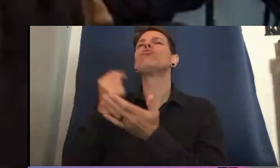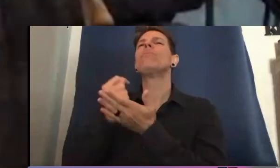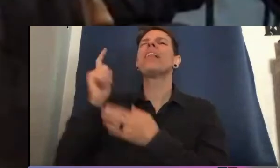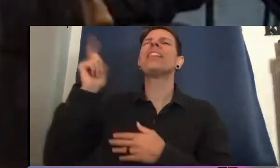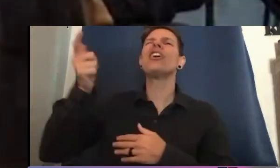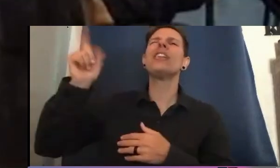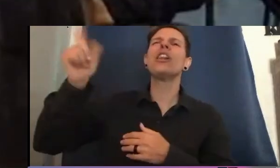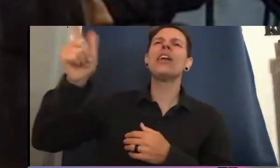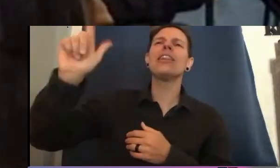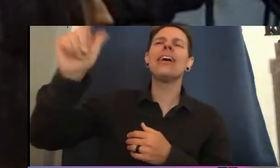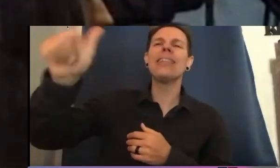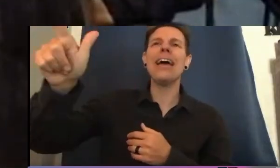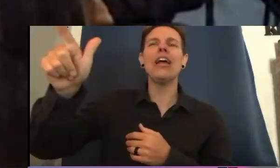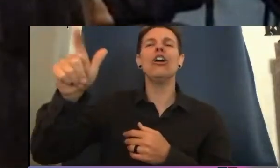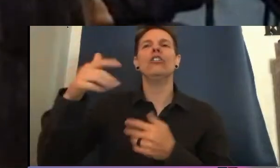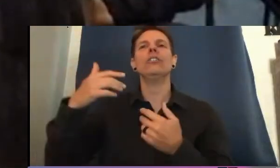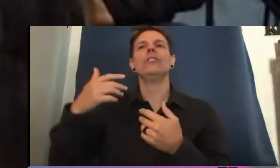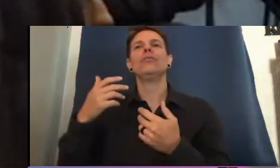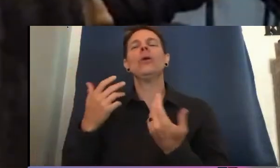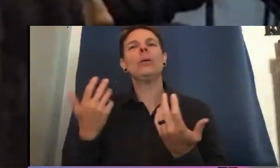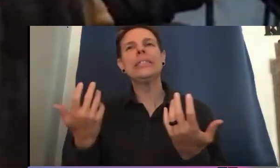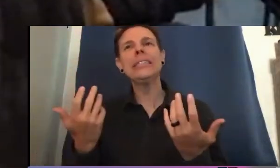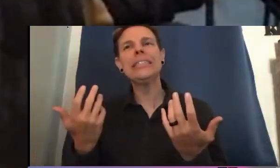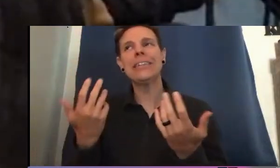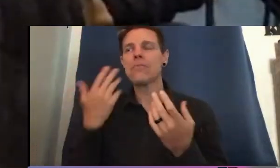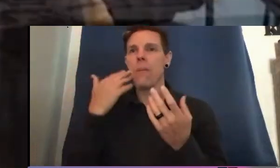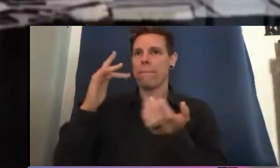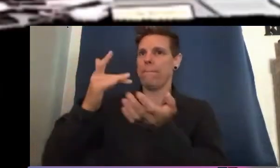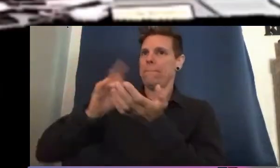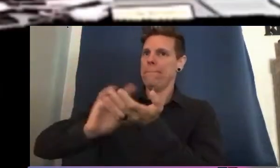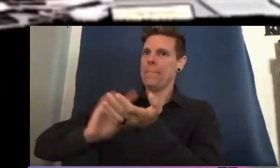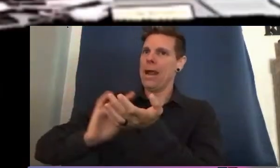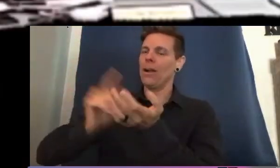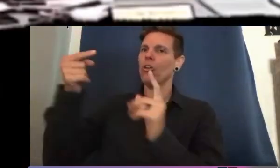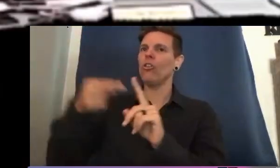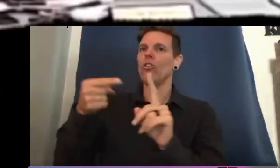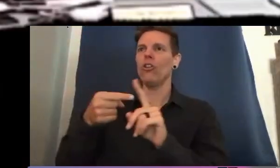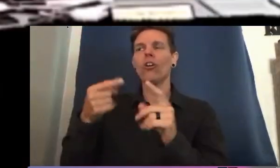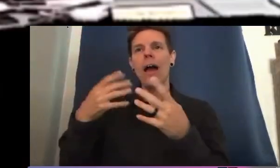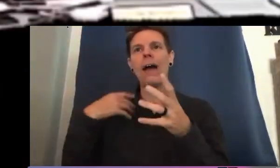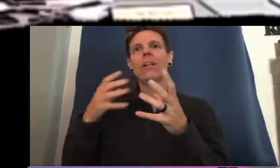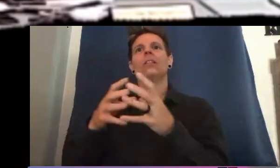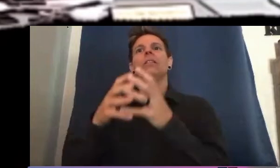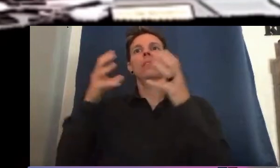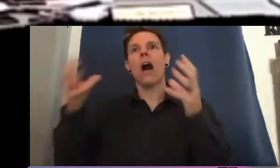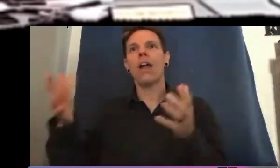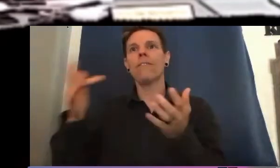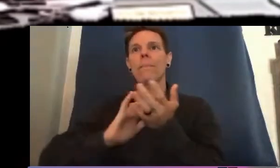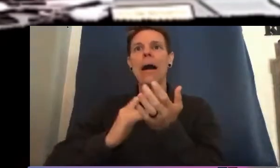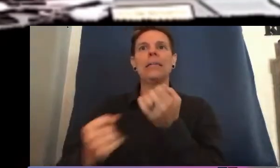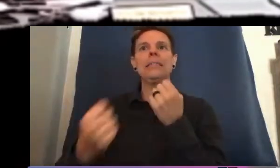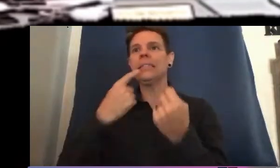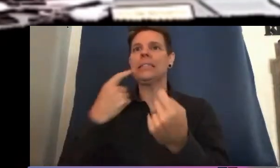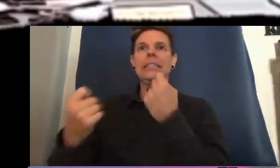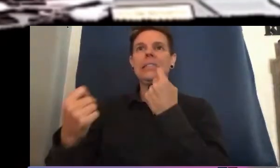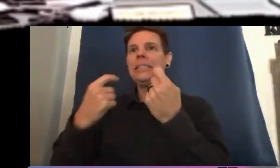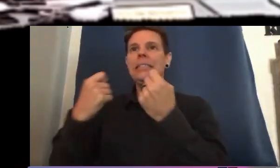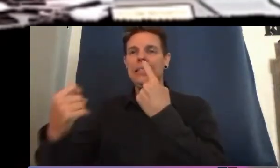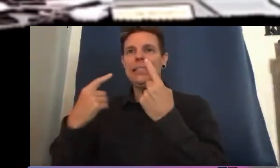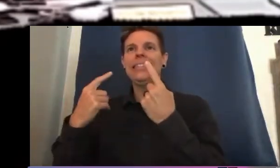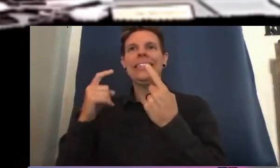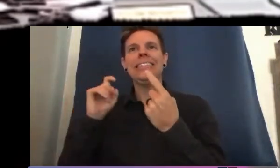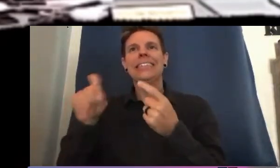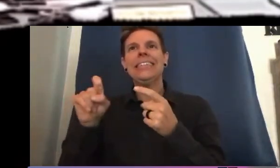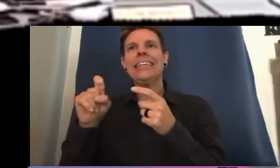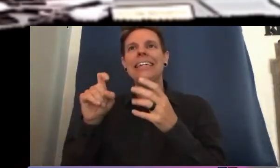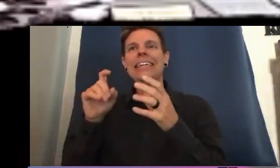pressure on some of the pharmaceuticals. So some of our rheumatologic medications are being trialed in treatments for